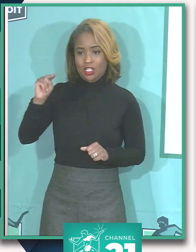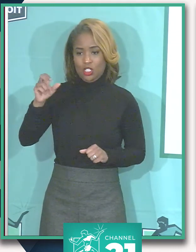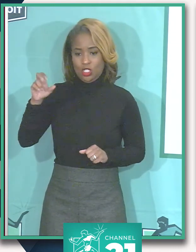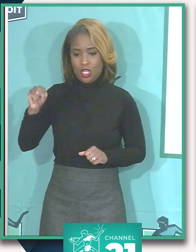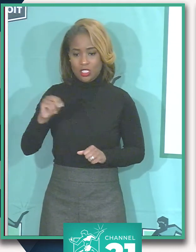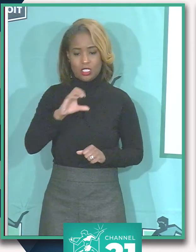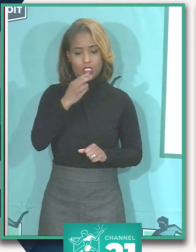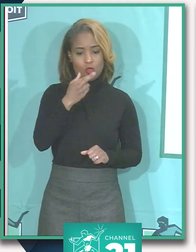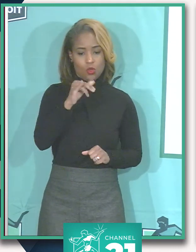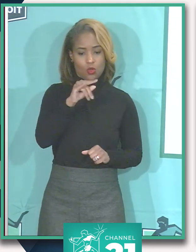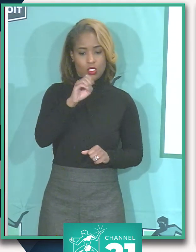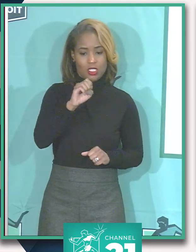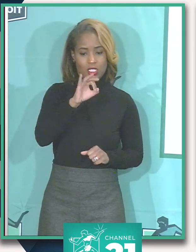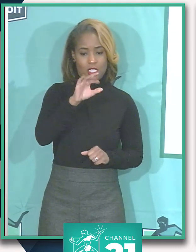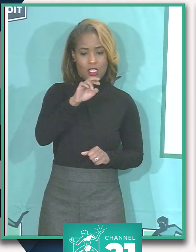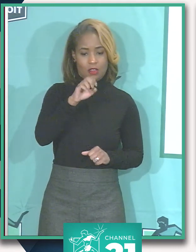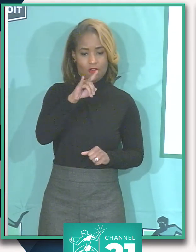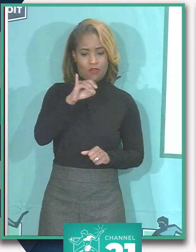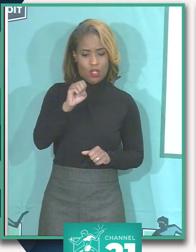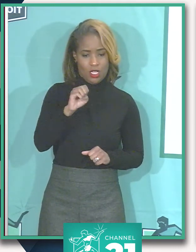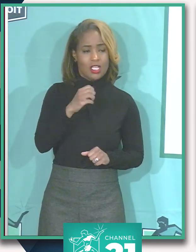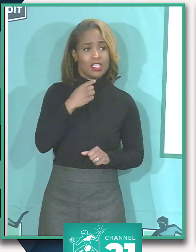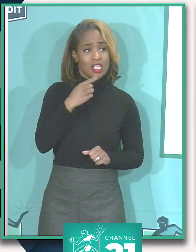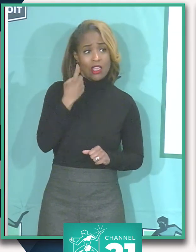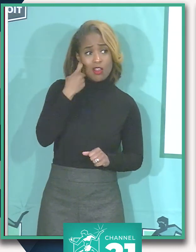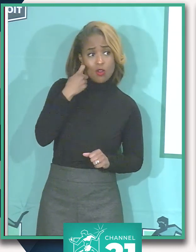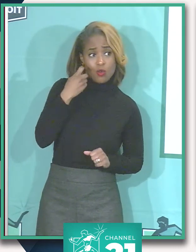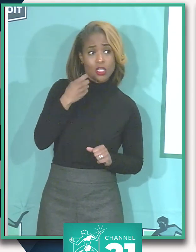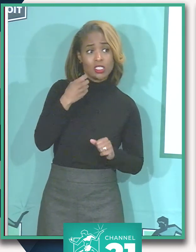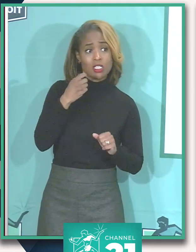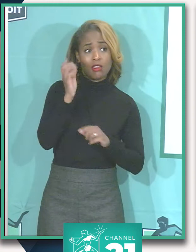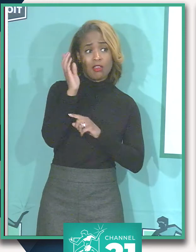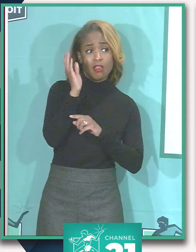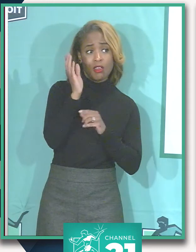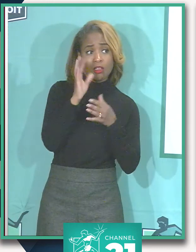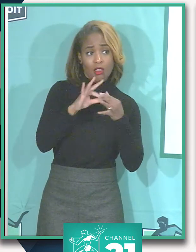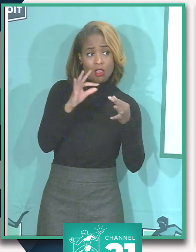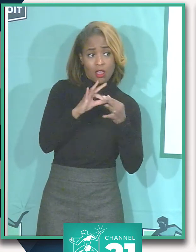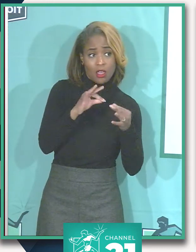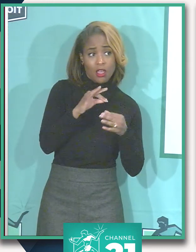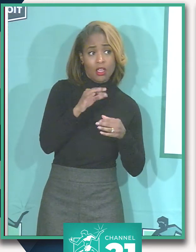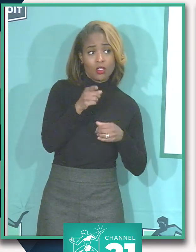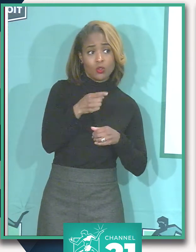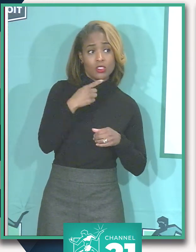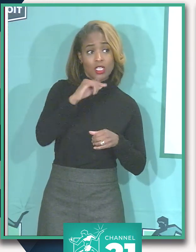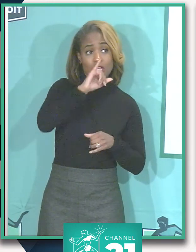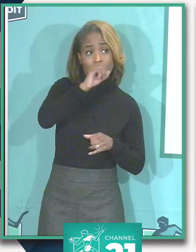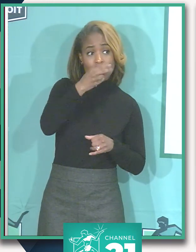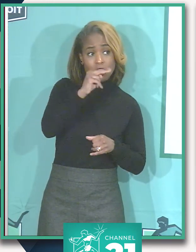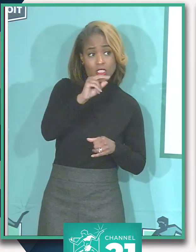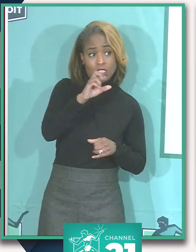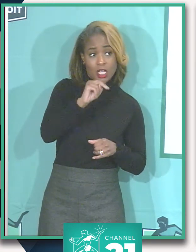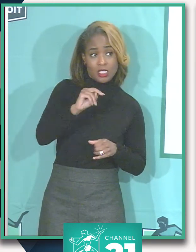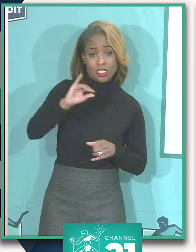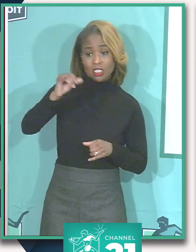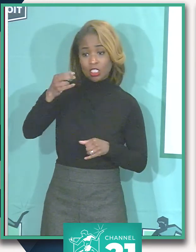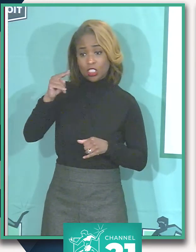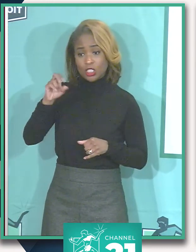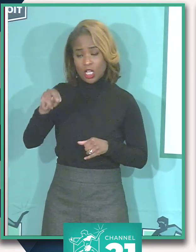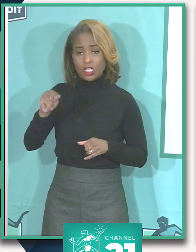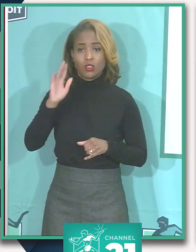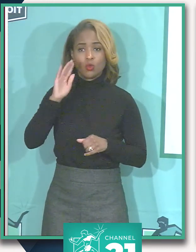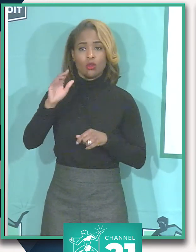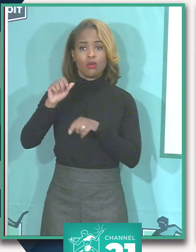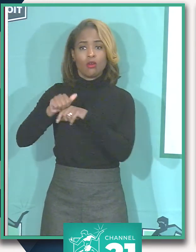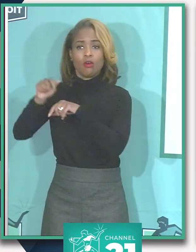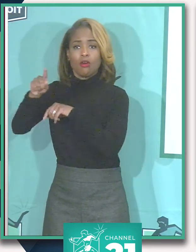Christine Ferretti points out that at a recent briefing, you'd suggested that the Johnson & Johnson vaccines could go to rural areas as